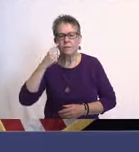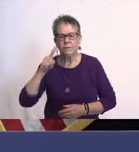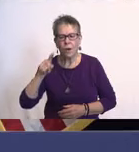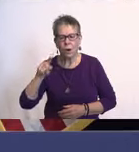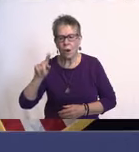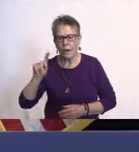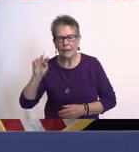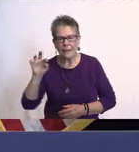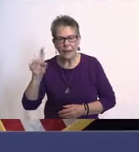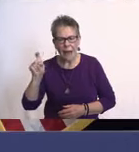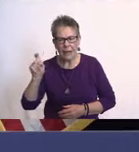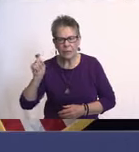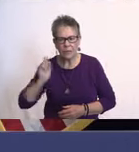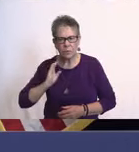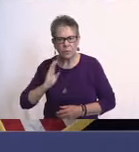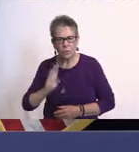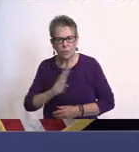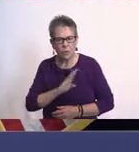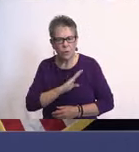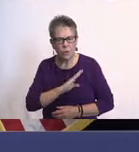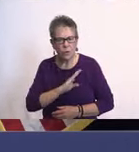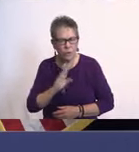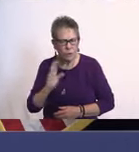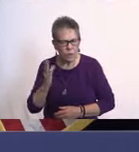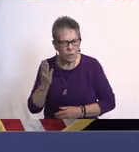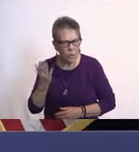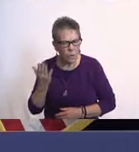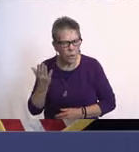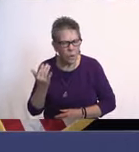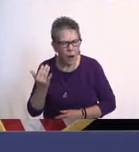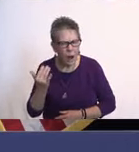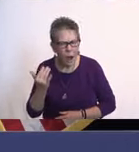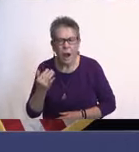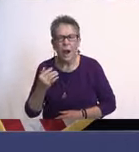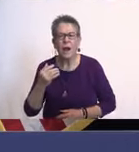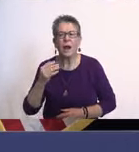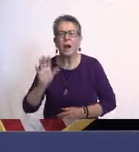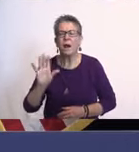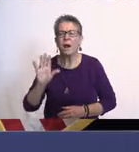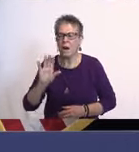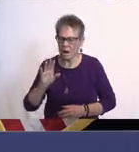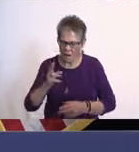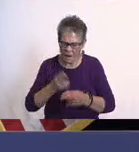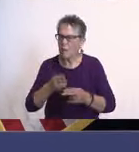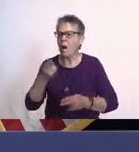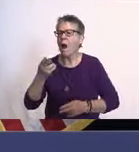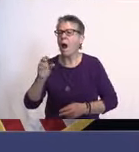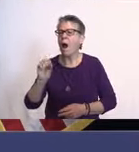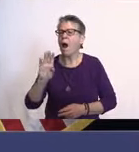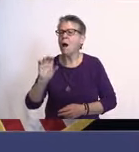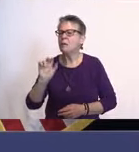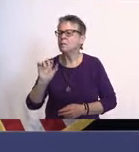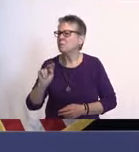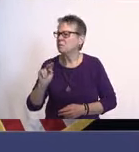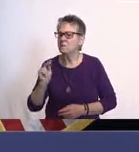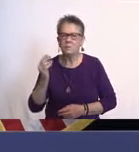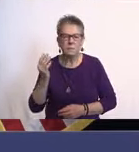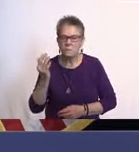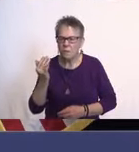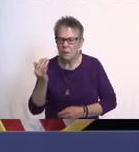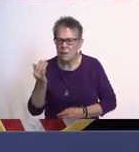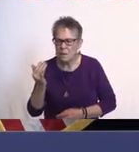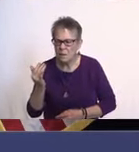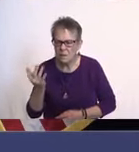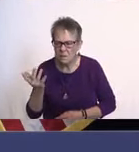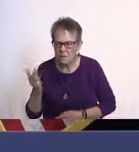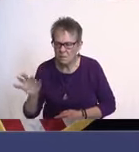In 2020, Ms. Hobson led the charge to remove Ralph Johnson, an elected member of the Piscataway Board of Ed, but an administrative law